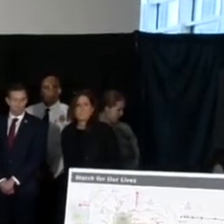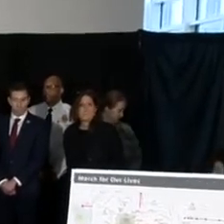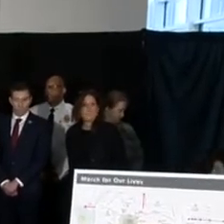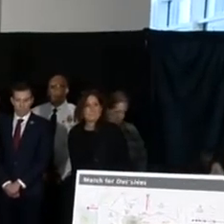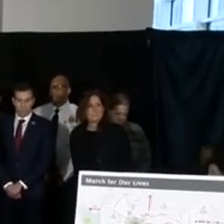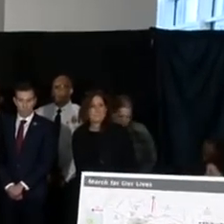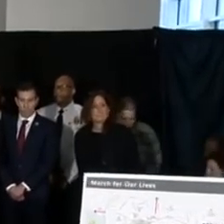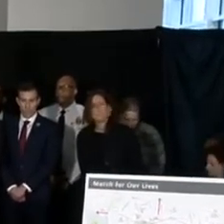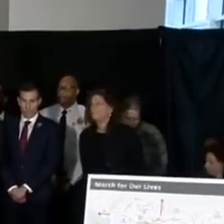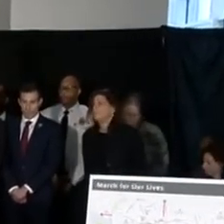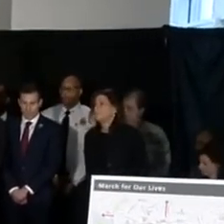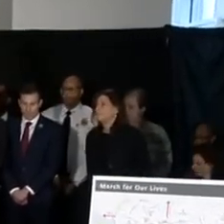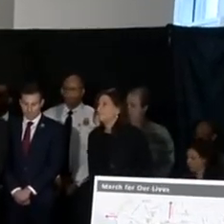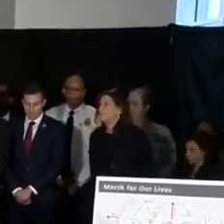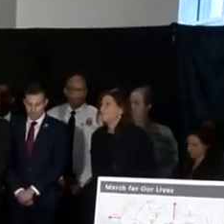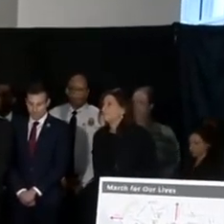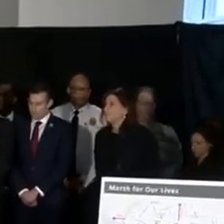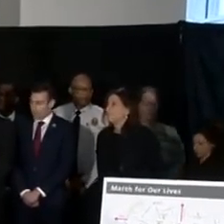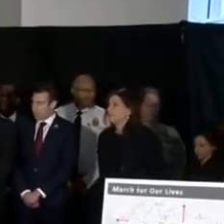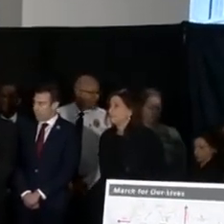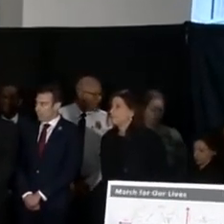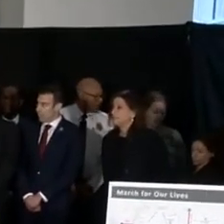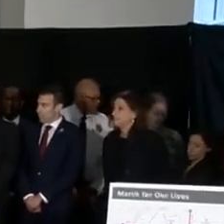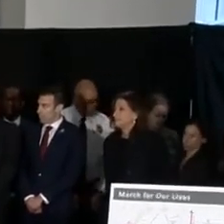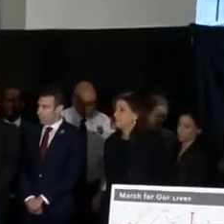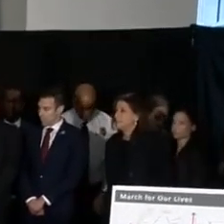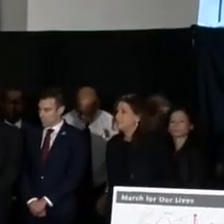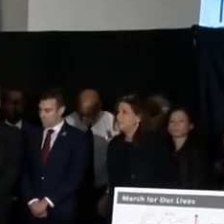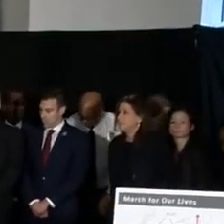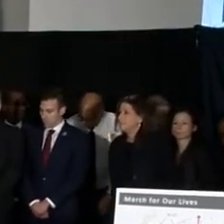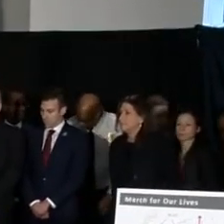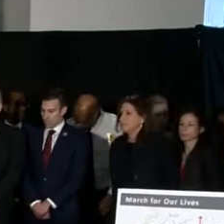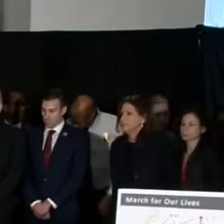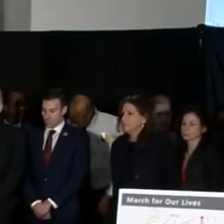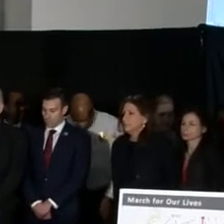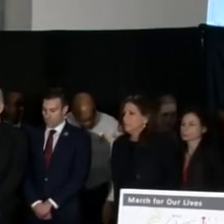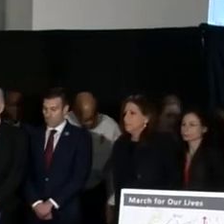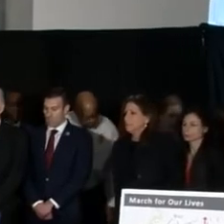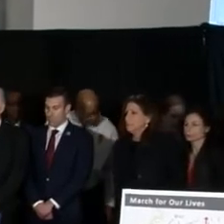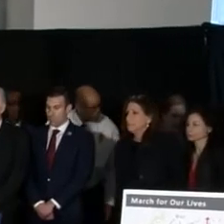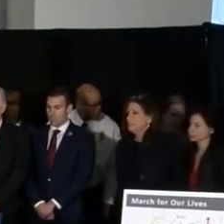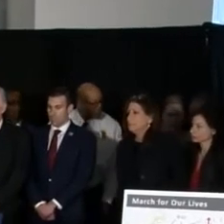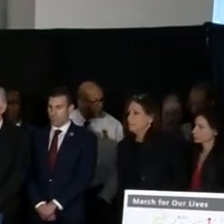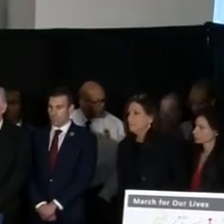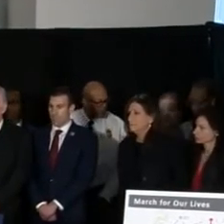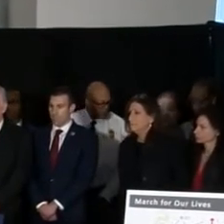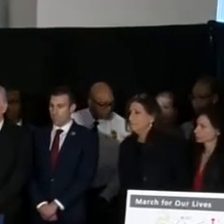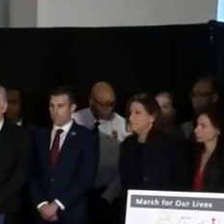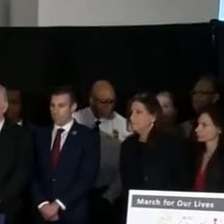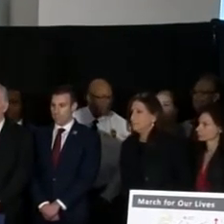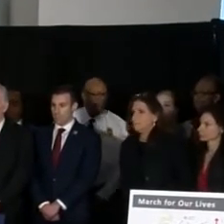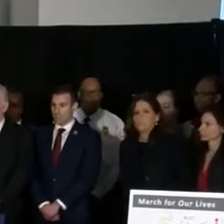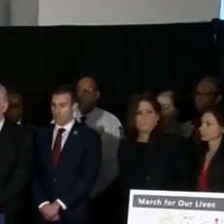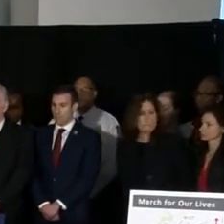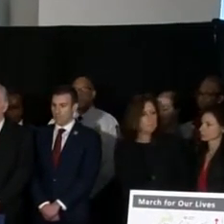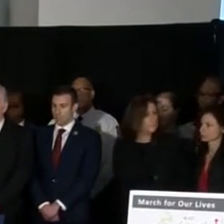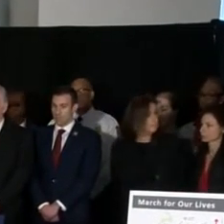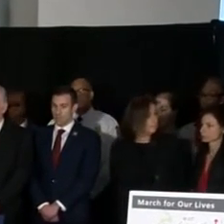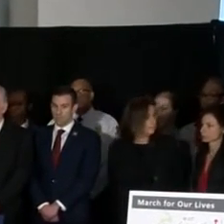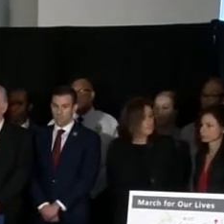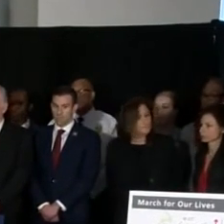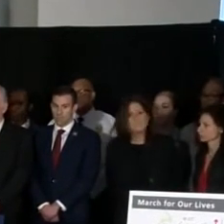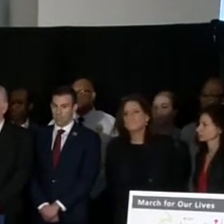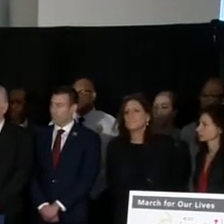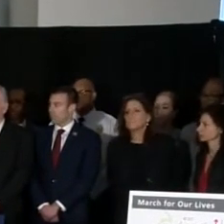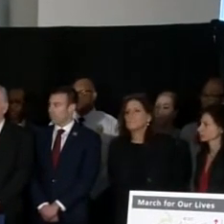this Saturday, March the 24th in Washington, D.C. between noon and 3 p.m. As